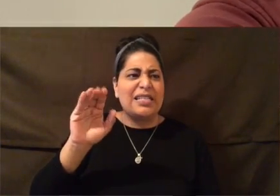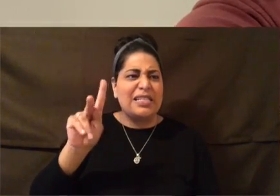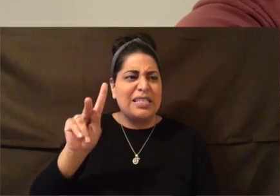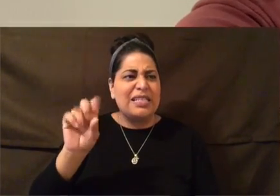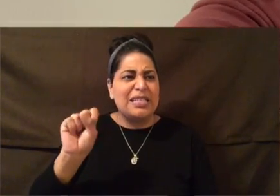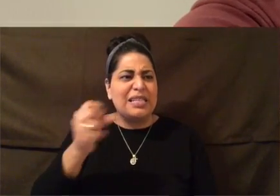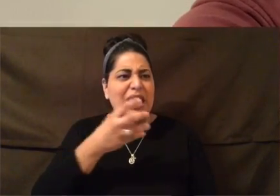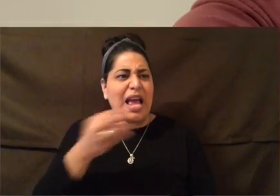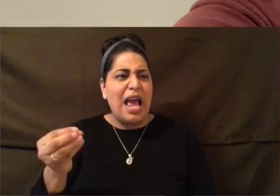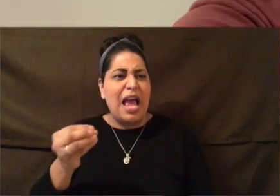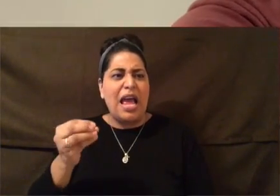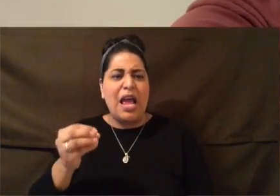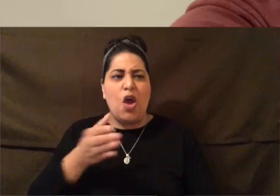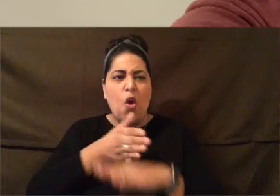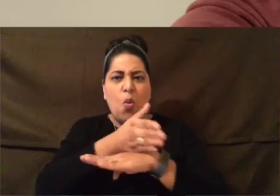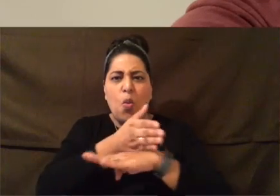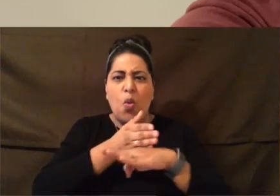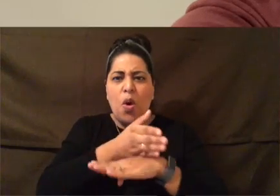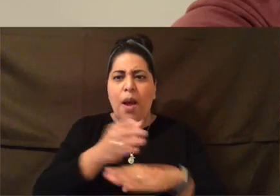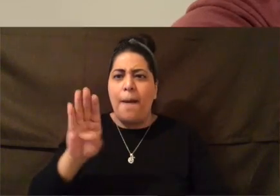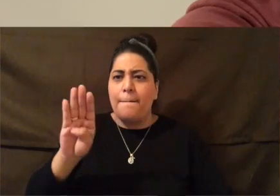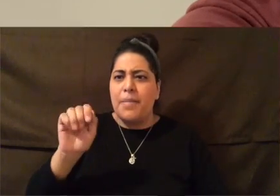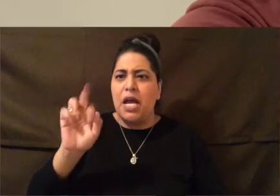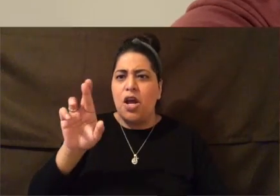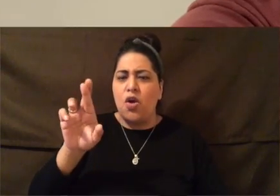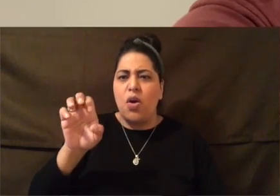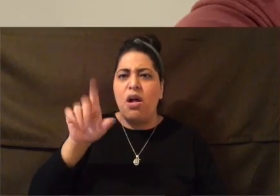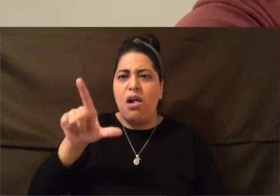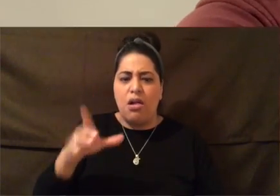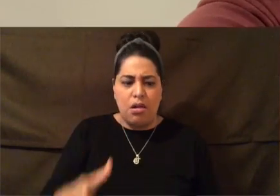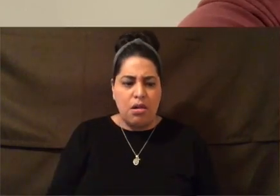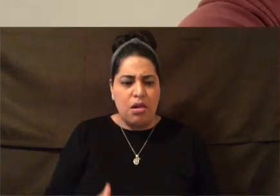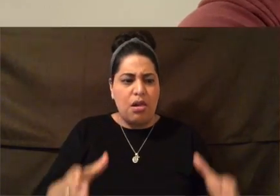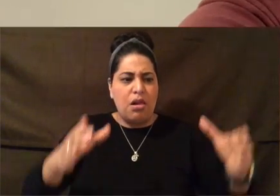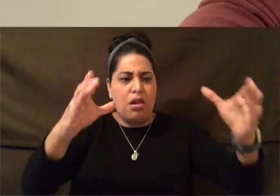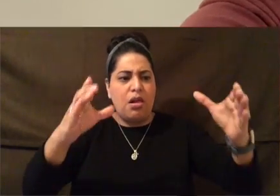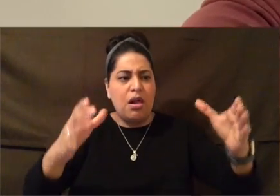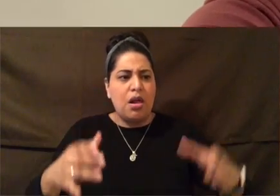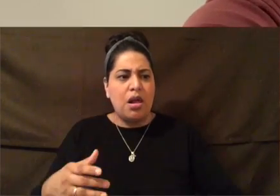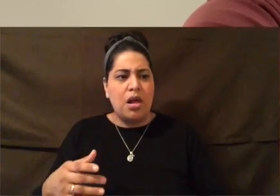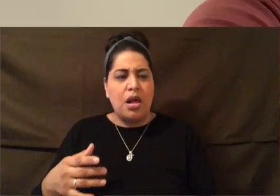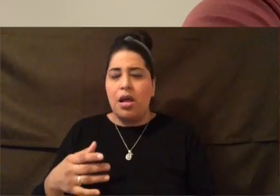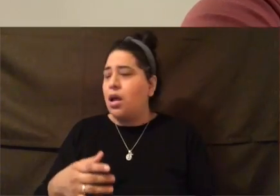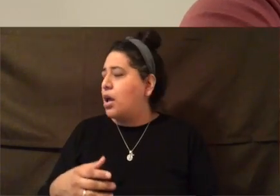wooden barrels. "I'd better look in the book," said Jack. "Give it to me."